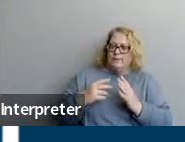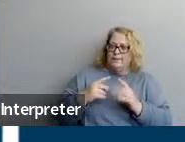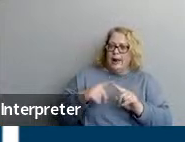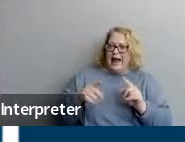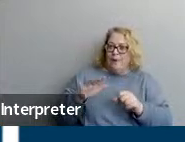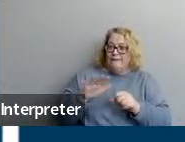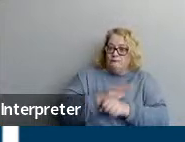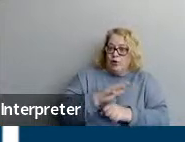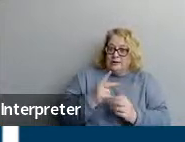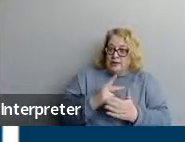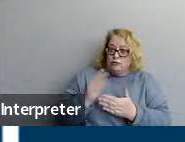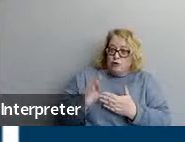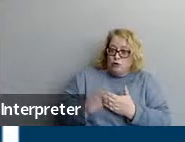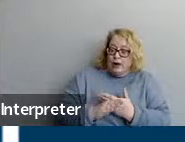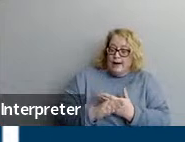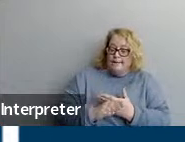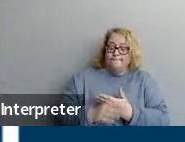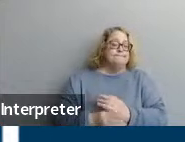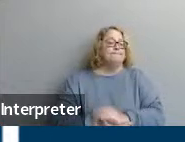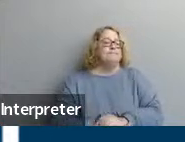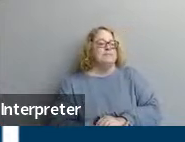is the program?